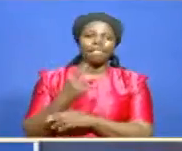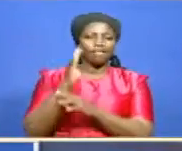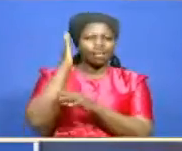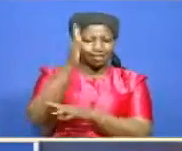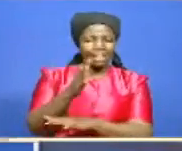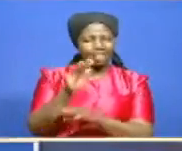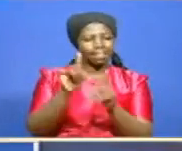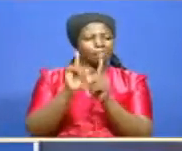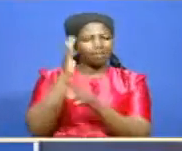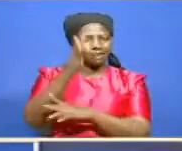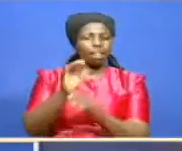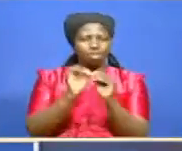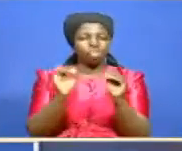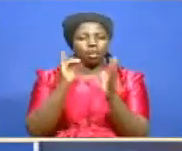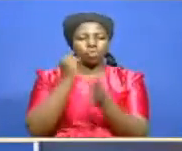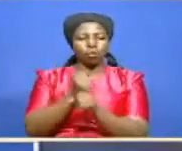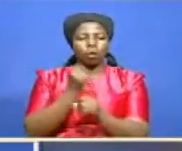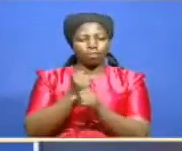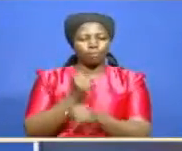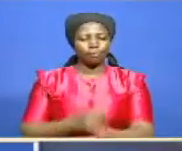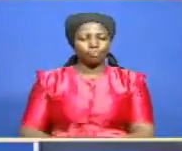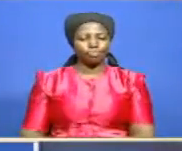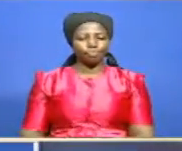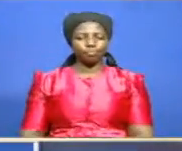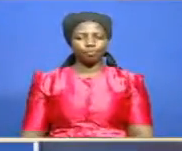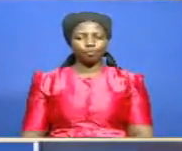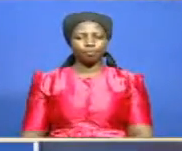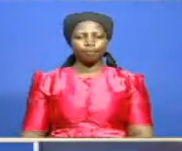jobs. Terry Njenga, Channel One Business.